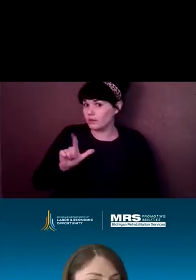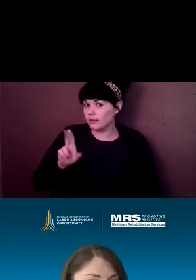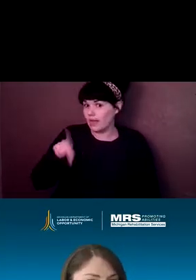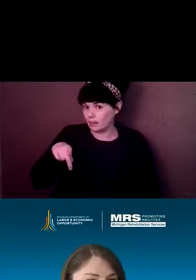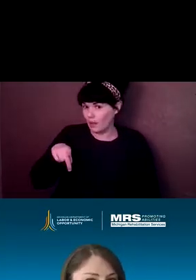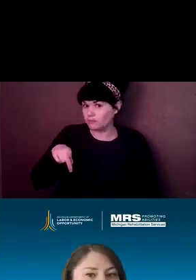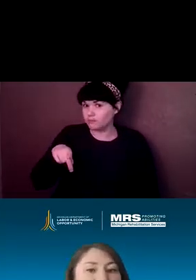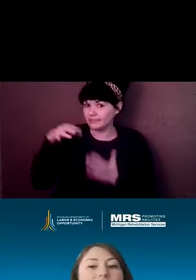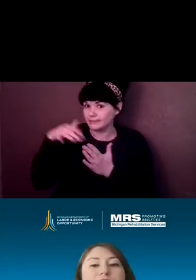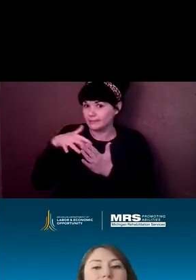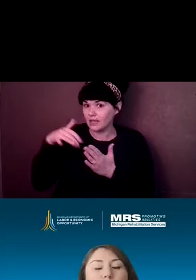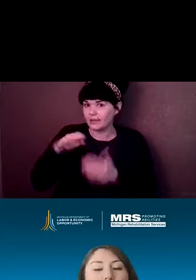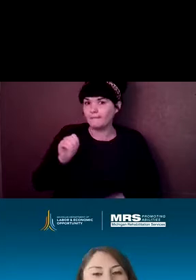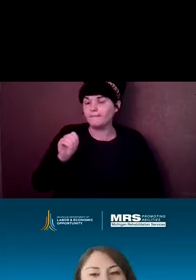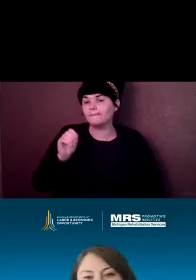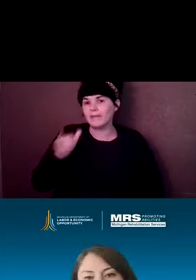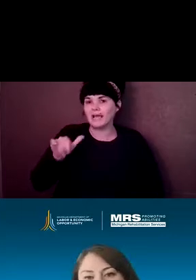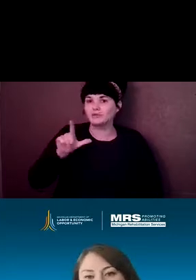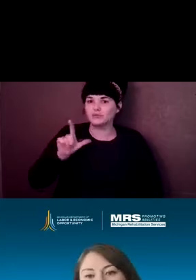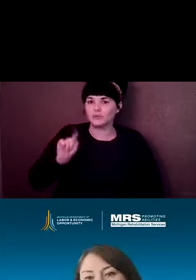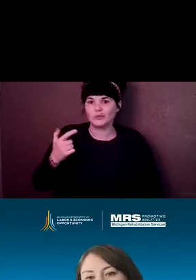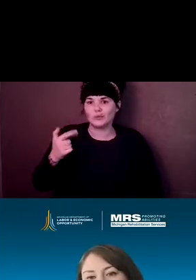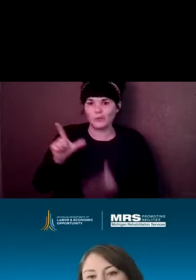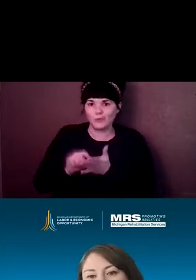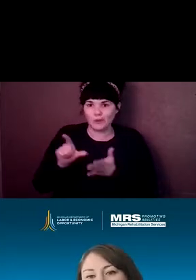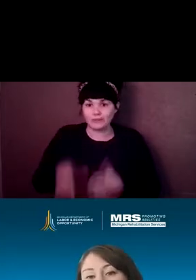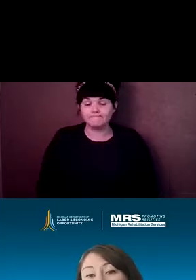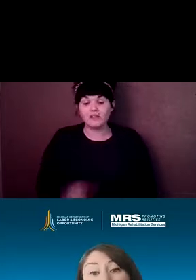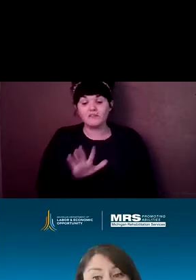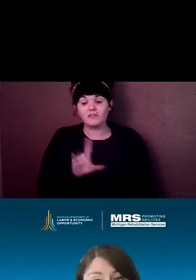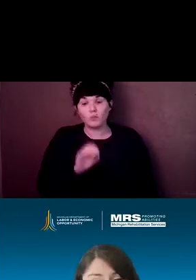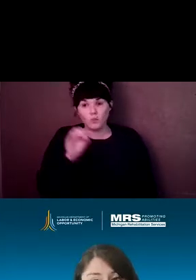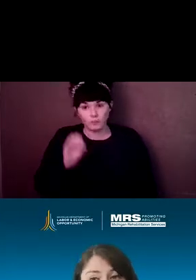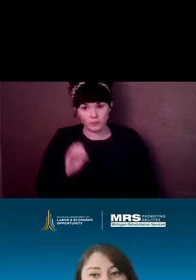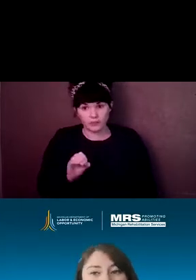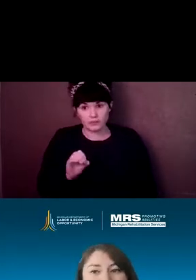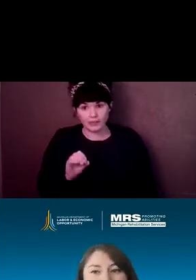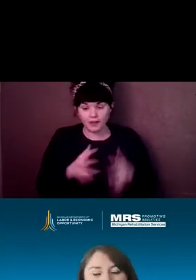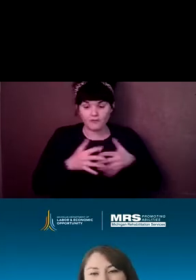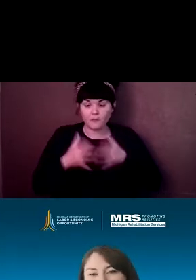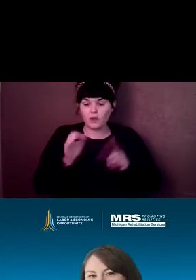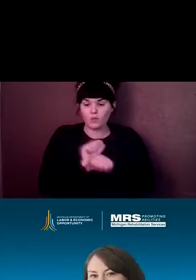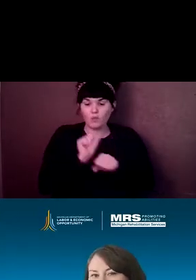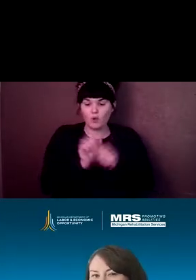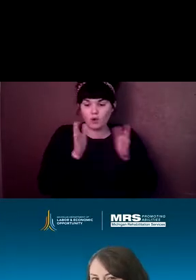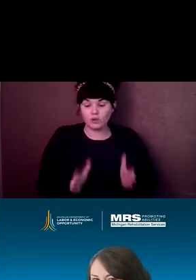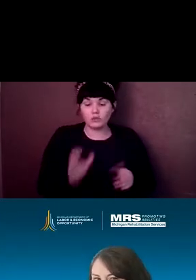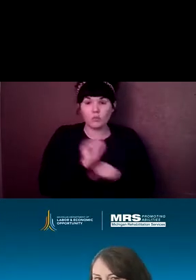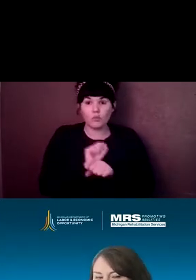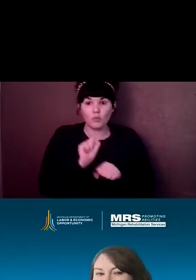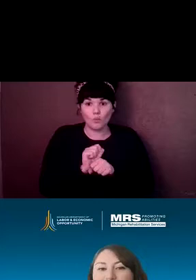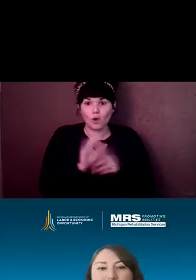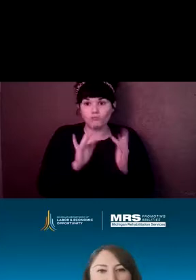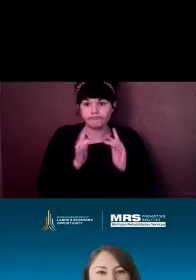of 2021, 51% of American workers were working remotely. However, if you break that down by job